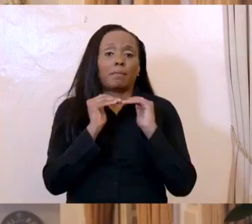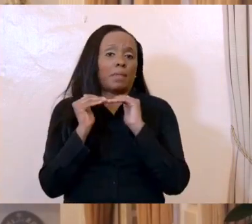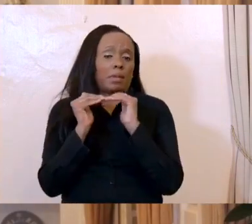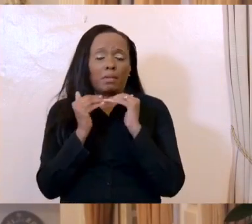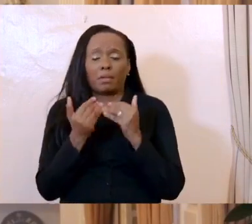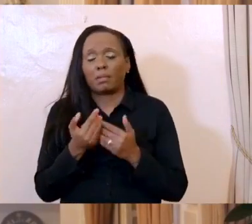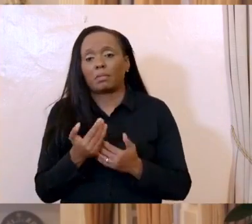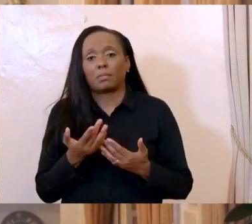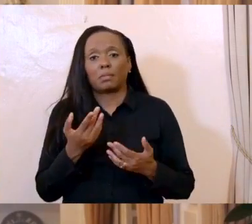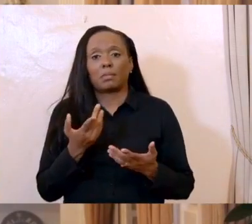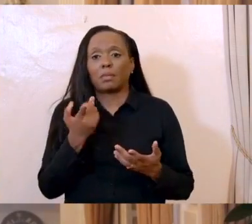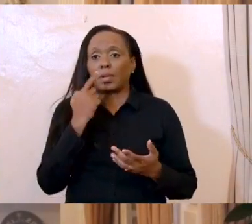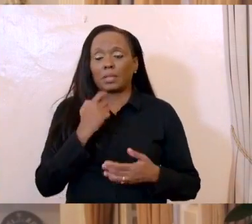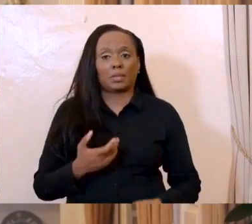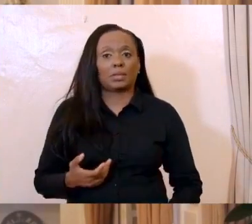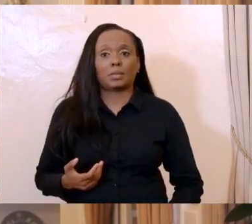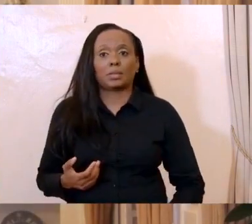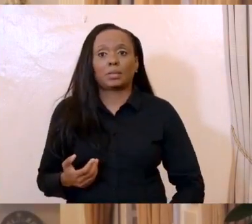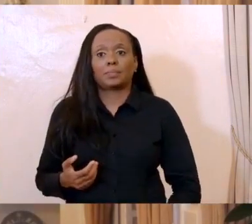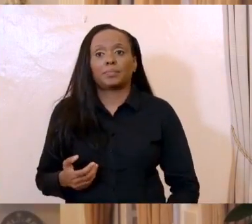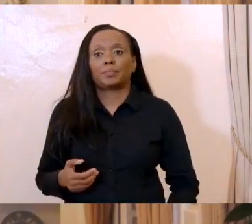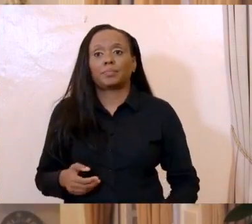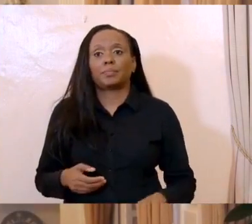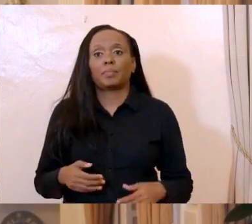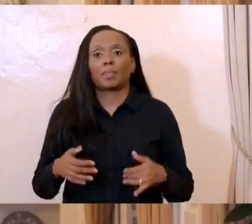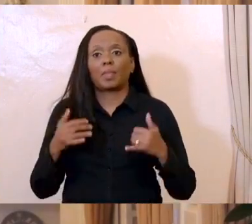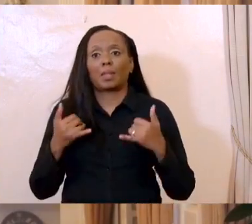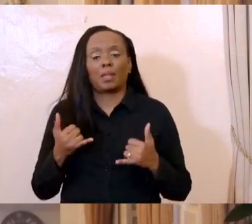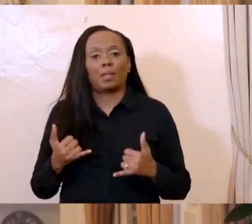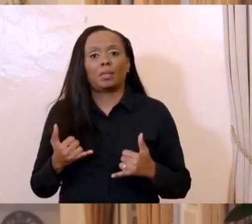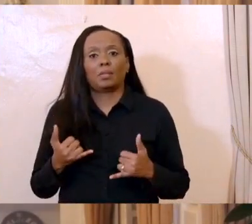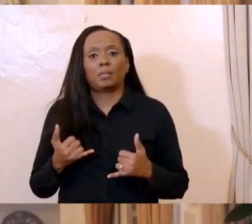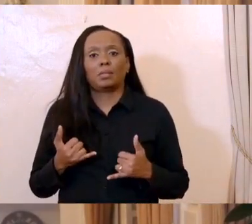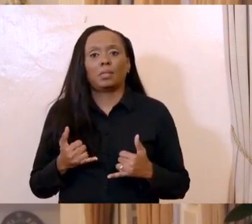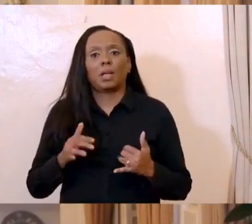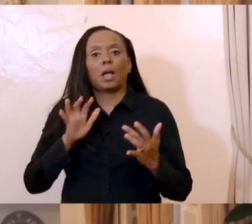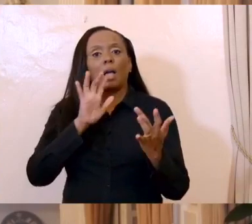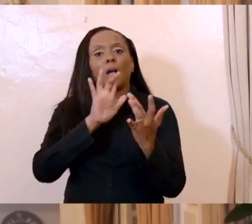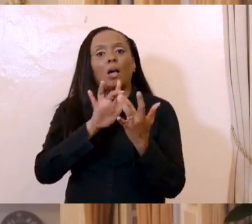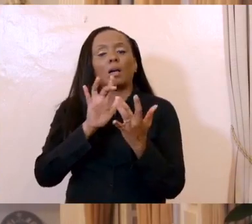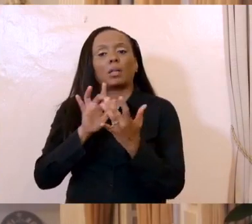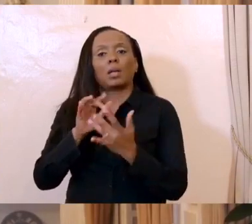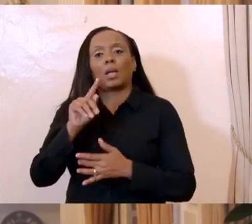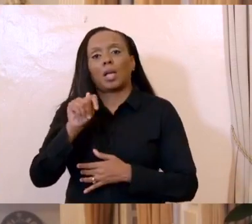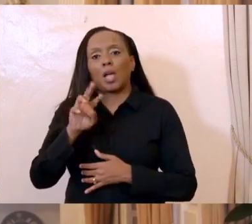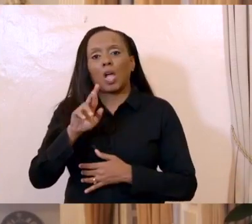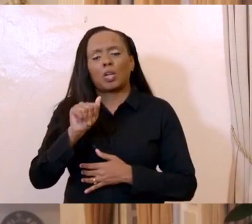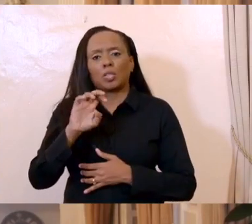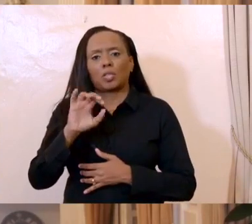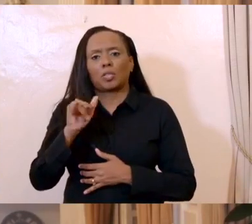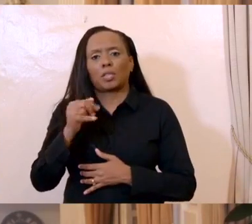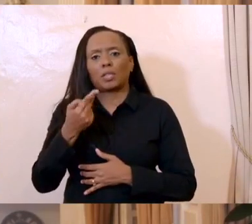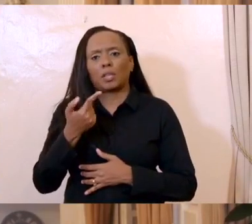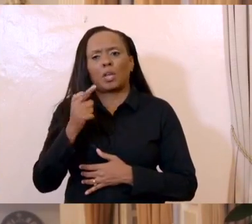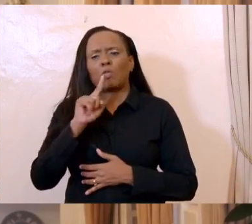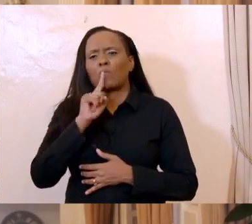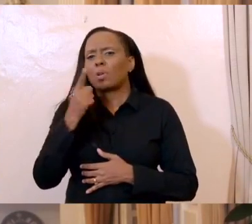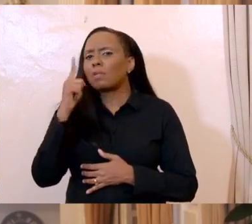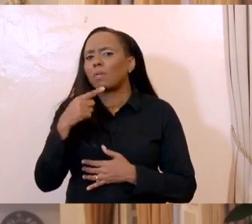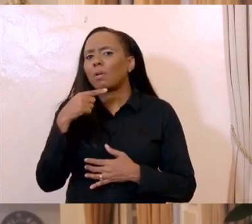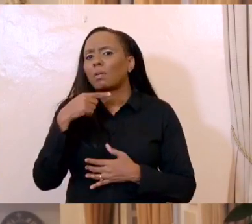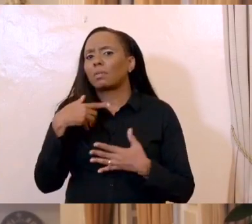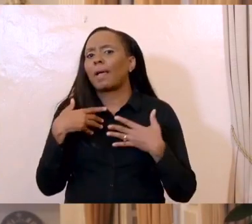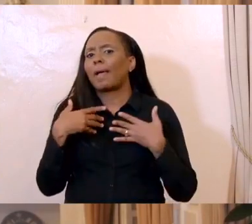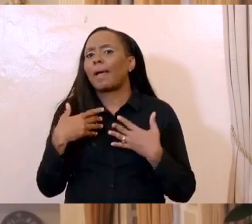And only today, contact tracing is really for the public health officials, but I will speak to this in the sense that that matter